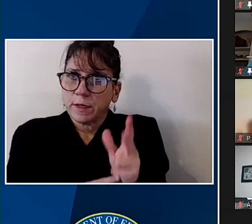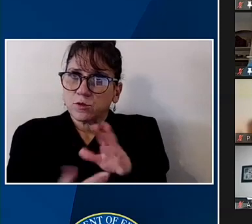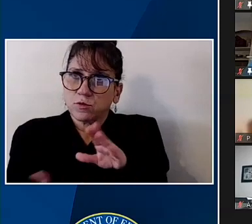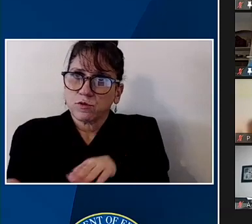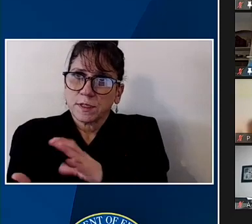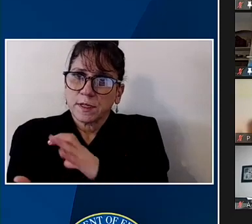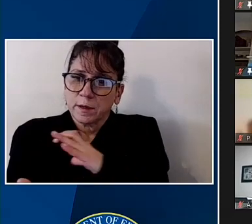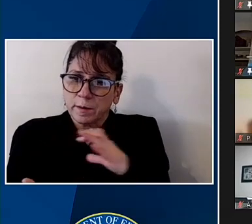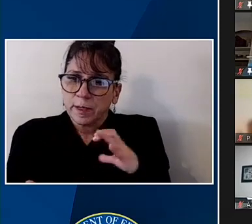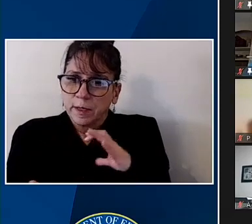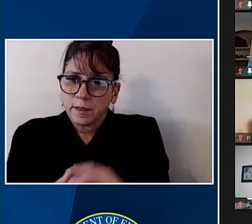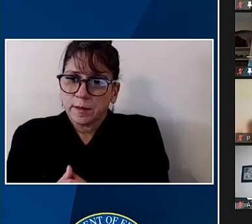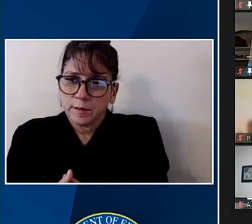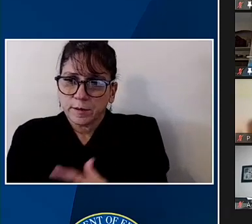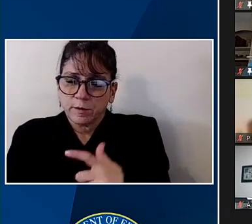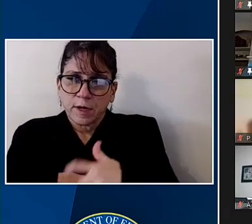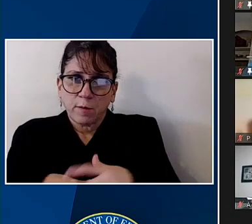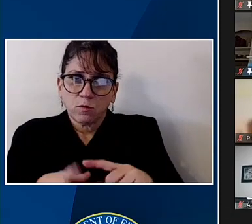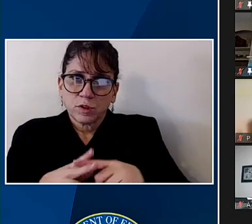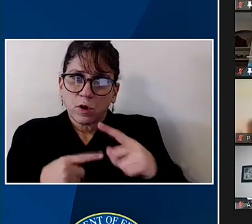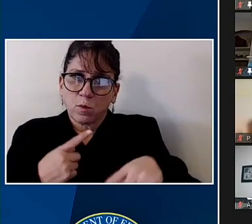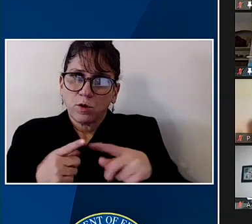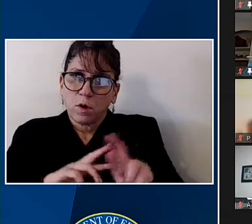up, and your time will begin whenever you're ready.